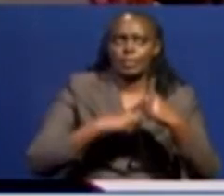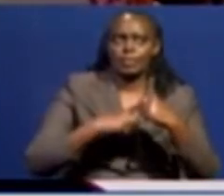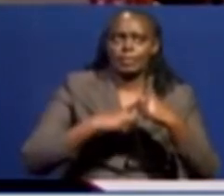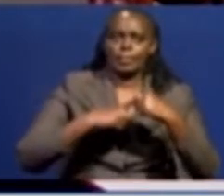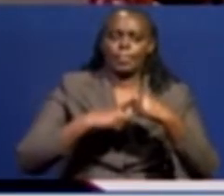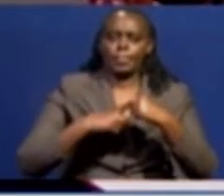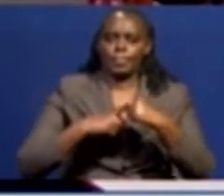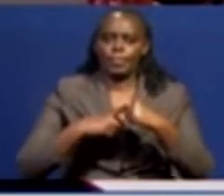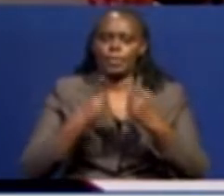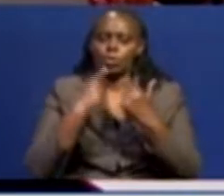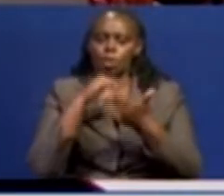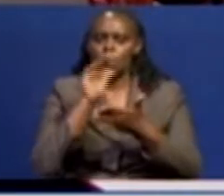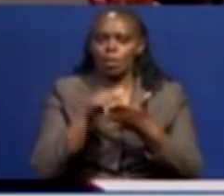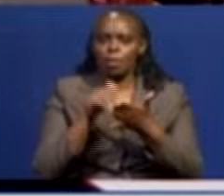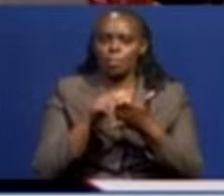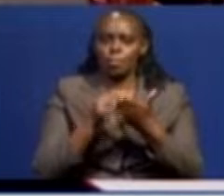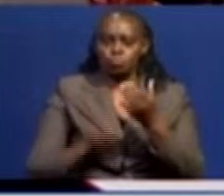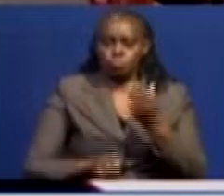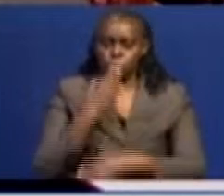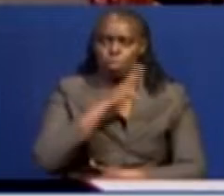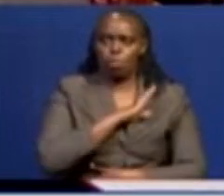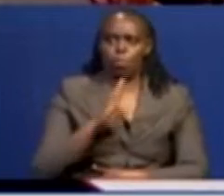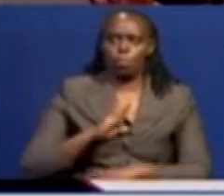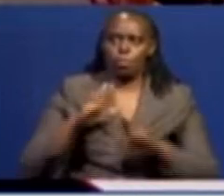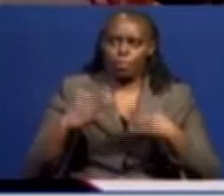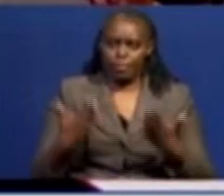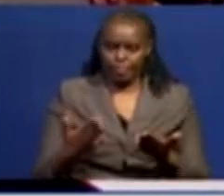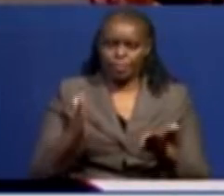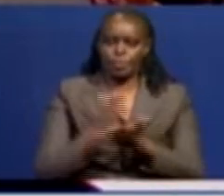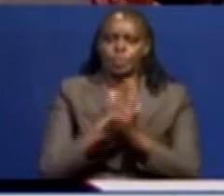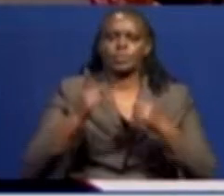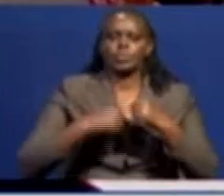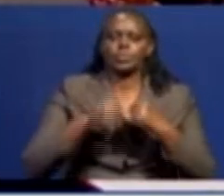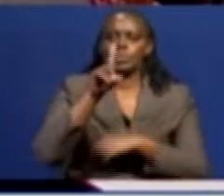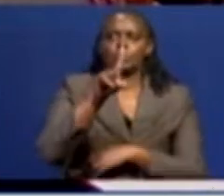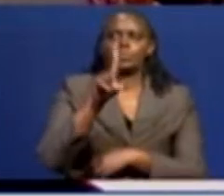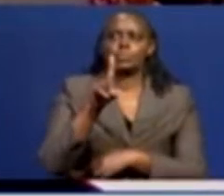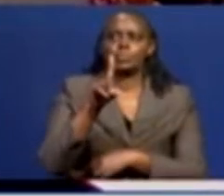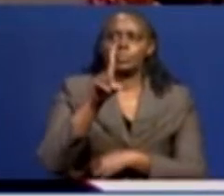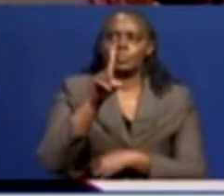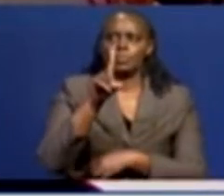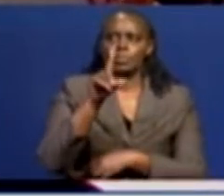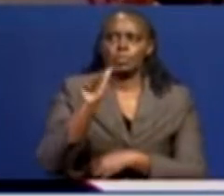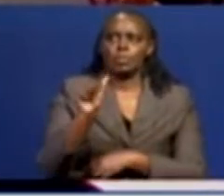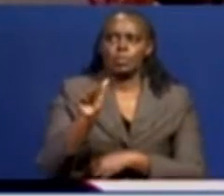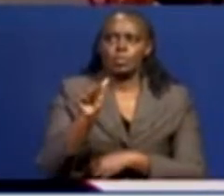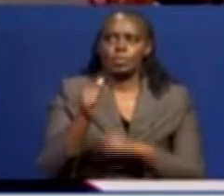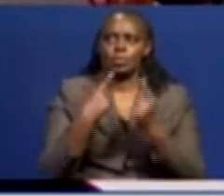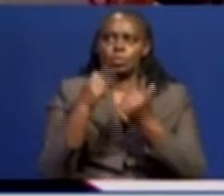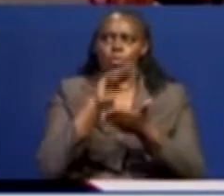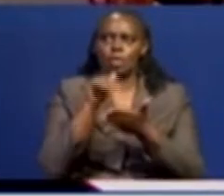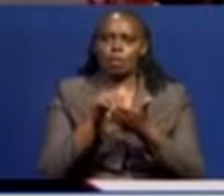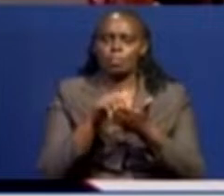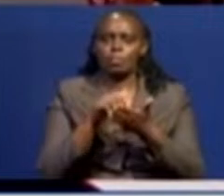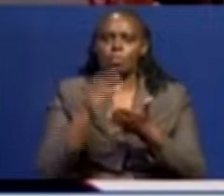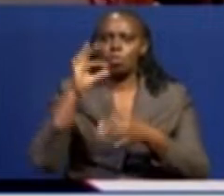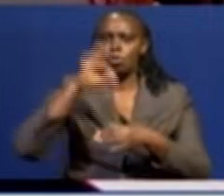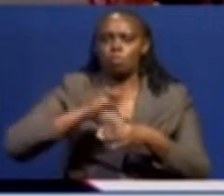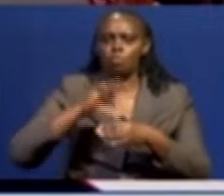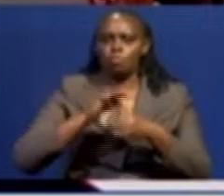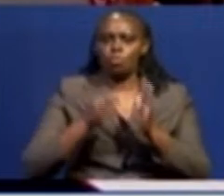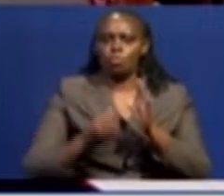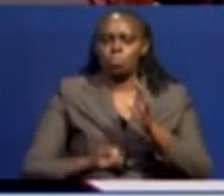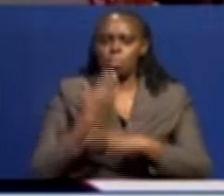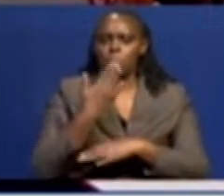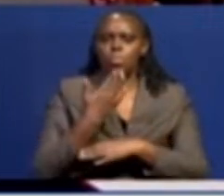Section 6, talks about the composition of the bond, and Section 6(1)(a) talks about